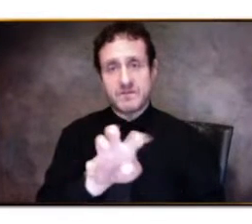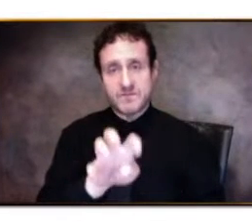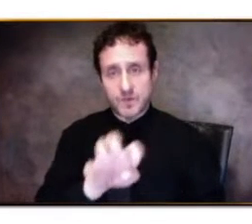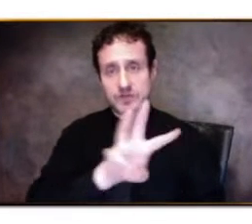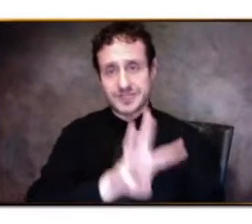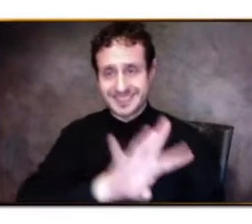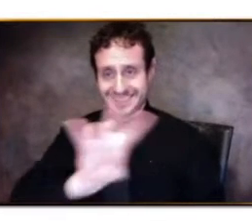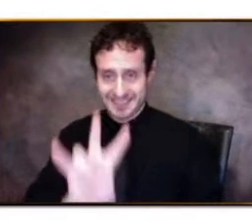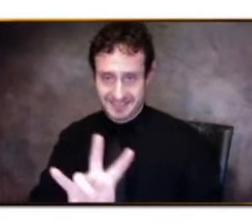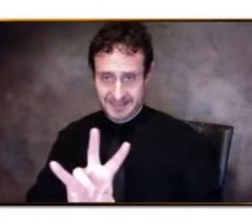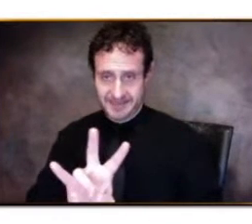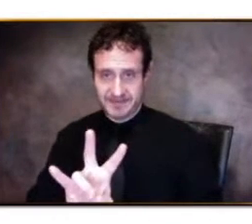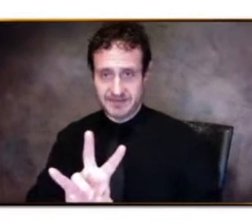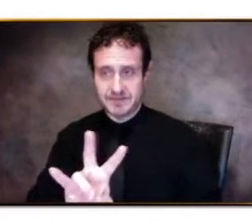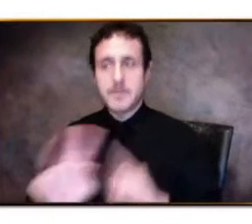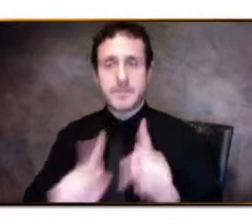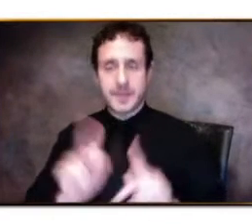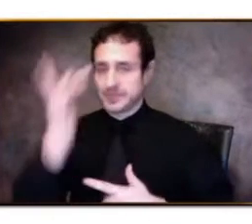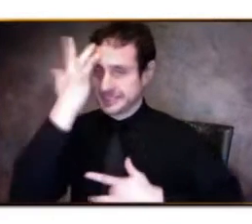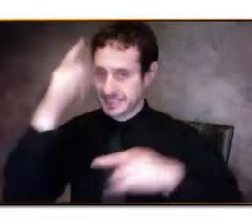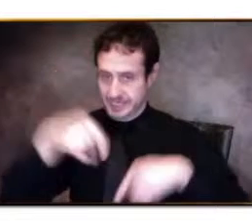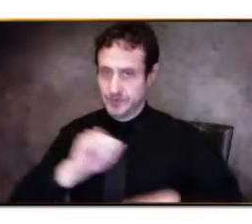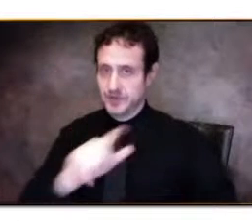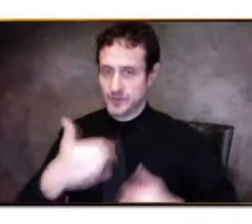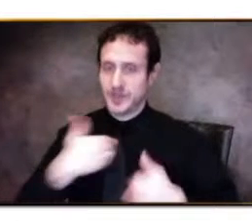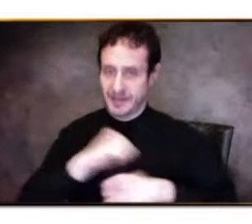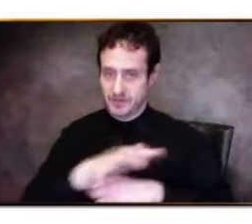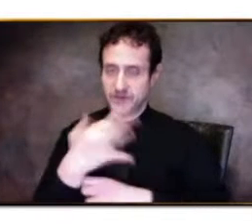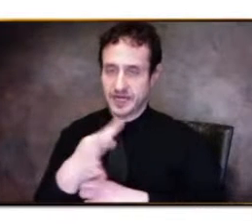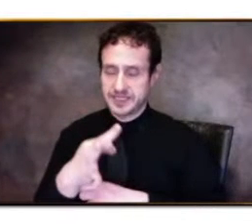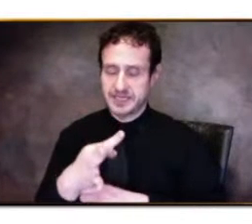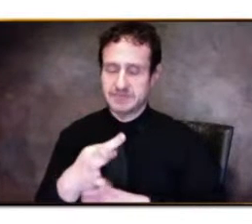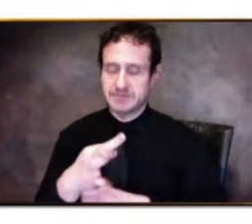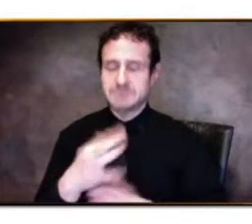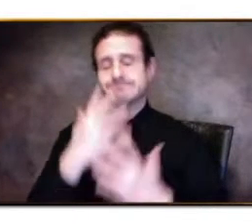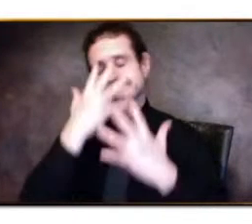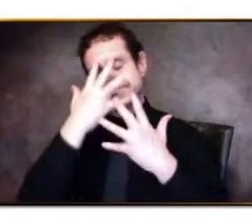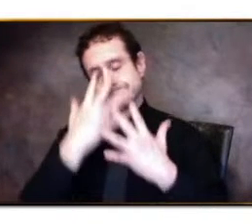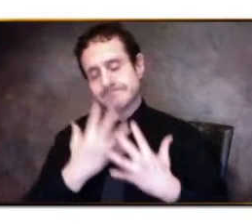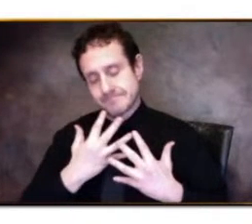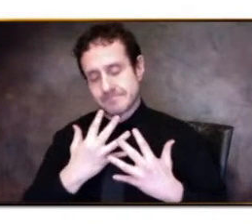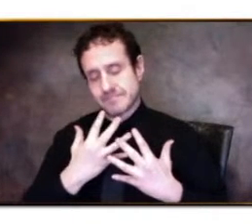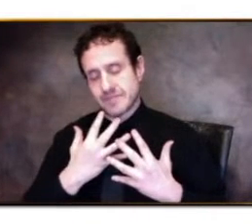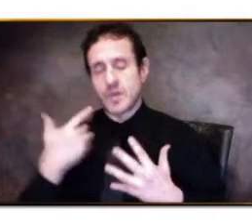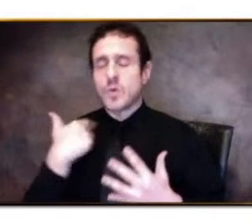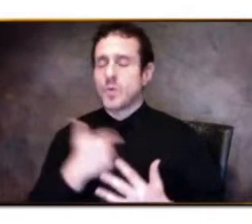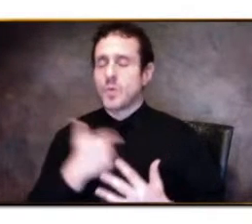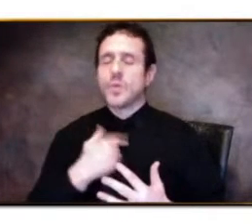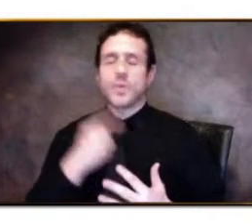685,467 cases in Illinois. Unfortunately, it was reported that